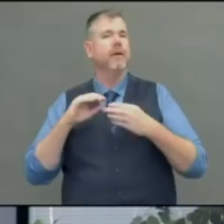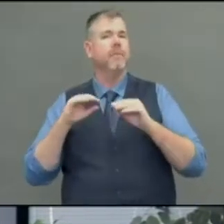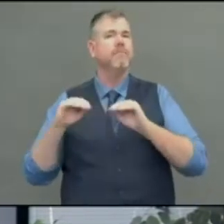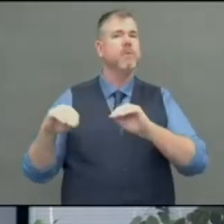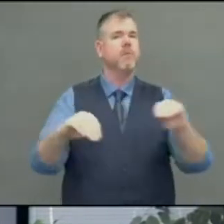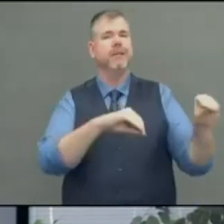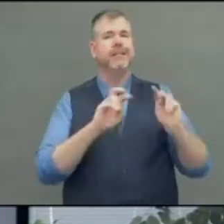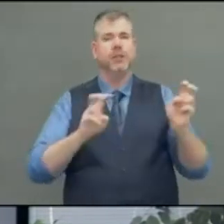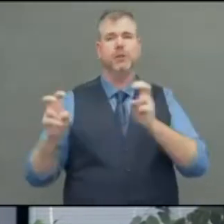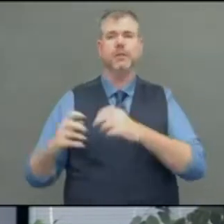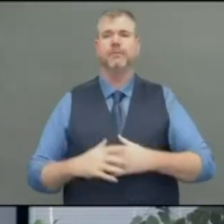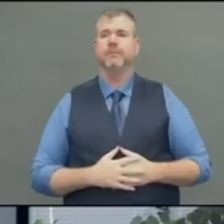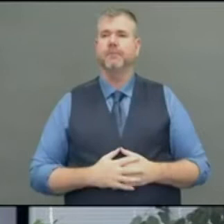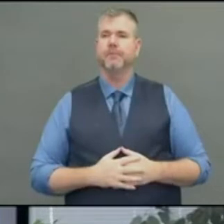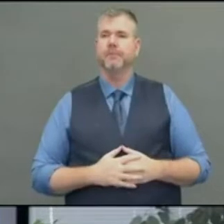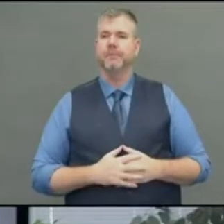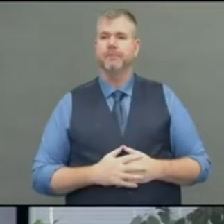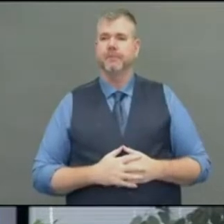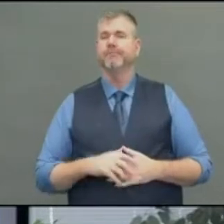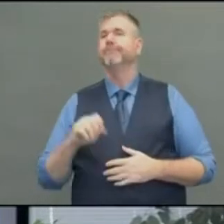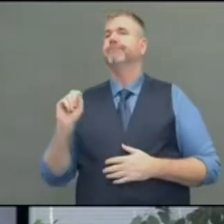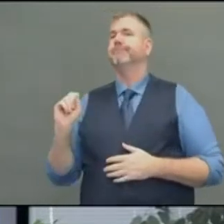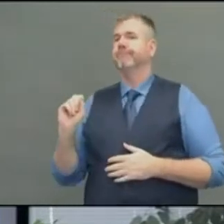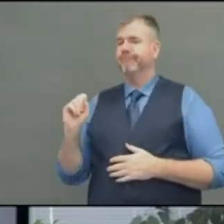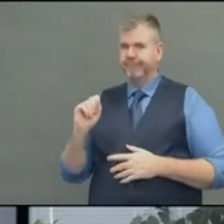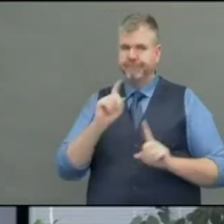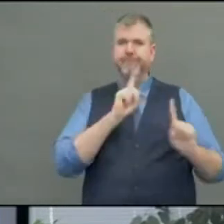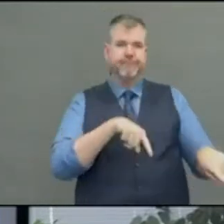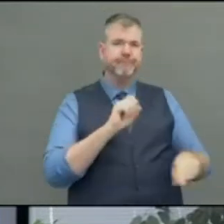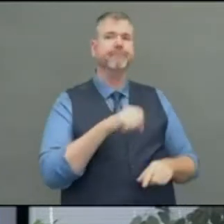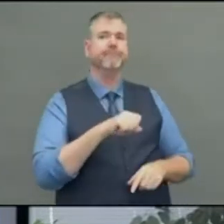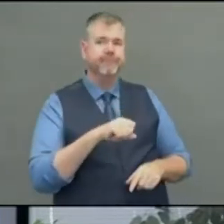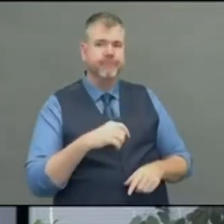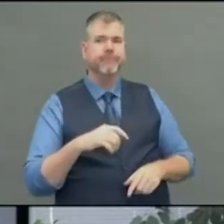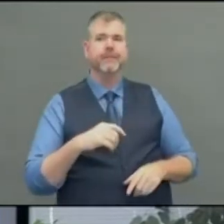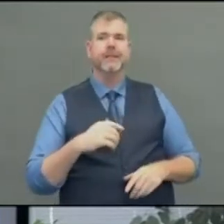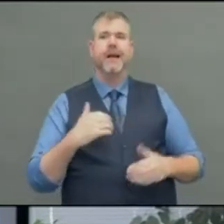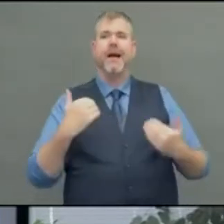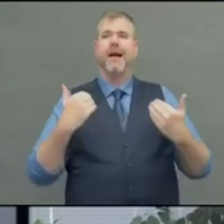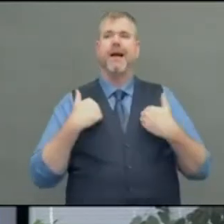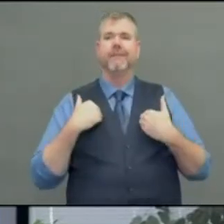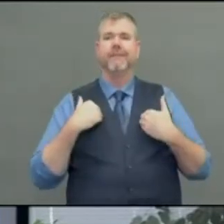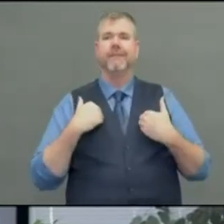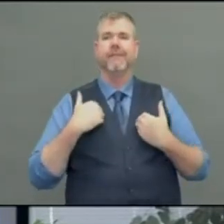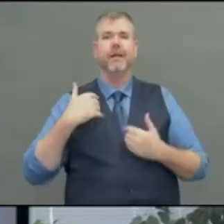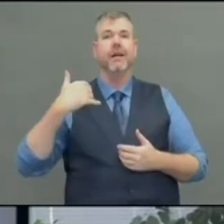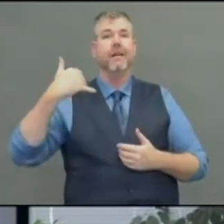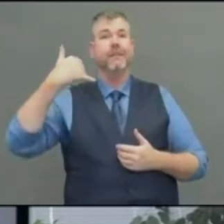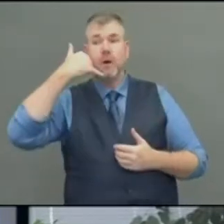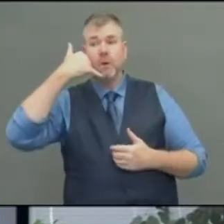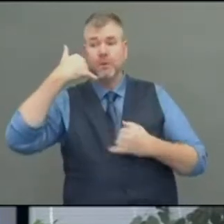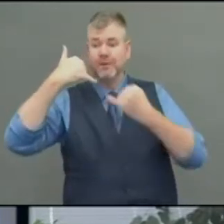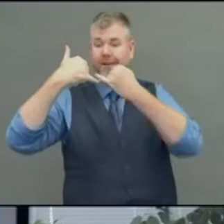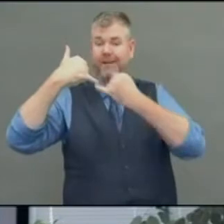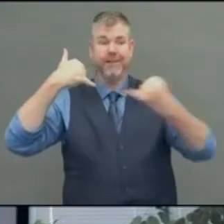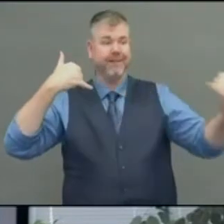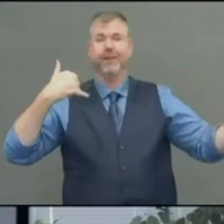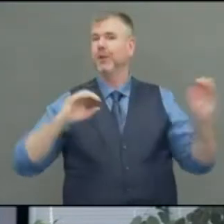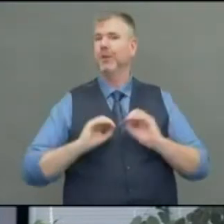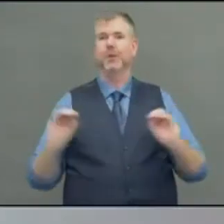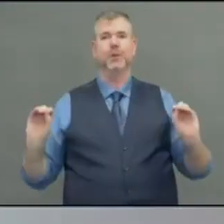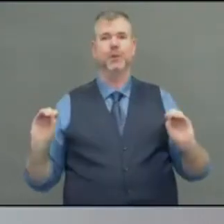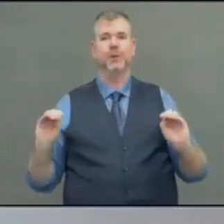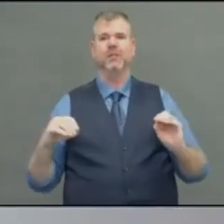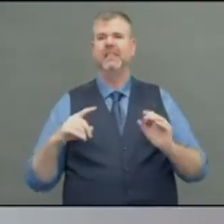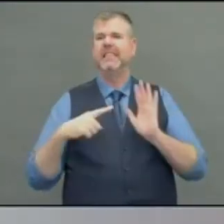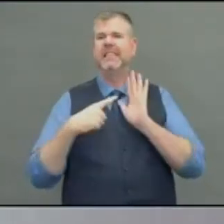Definitely. Our program has cordless phones. I'll show you one here. Here's a